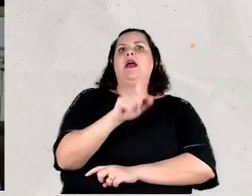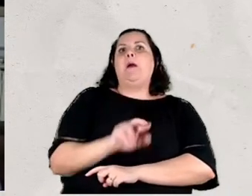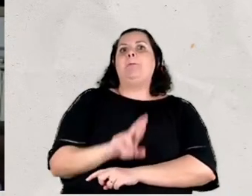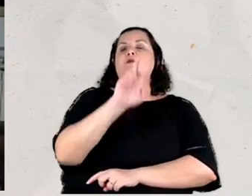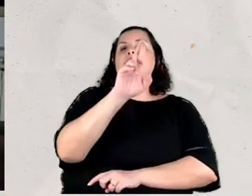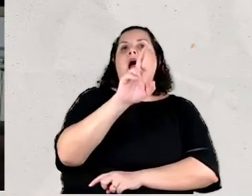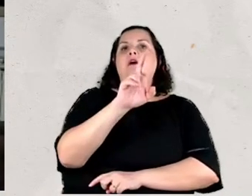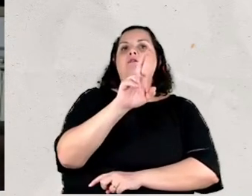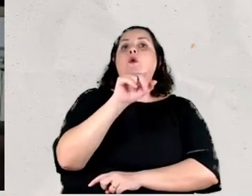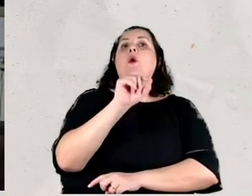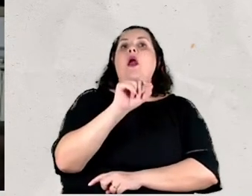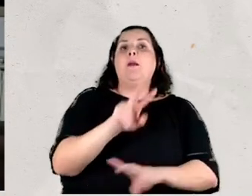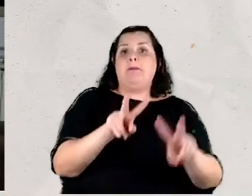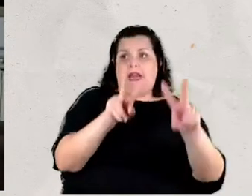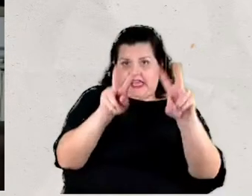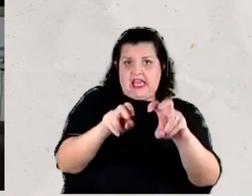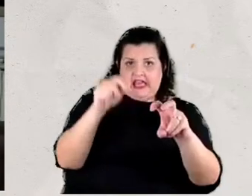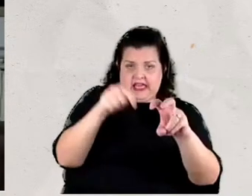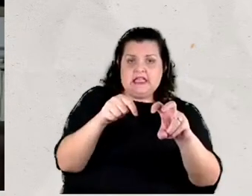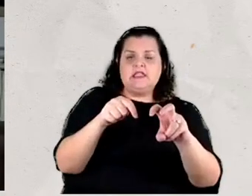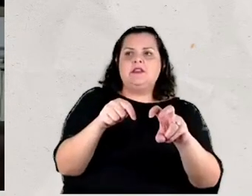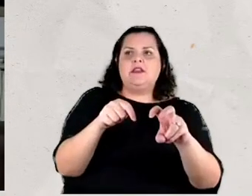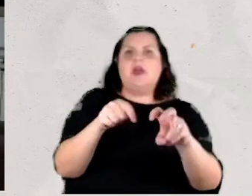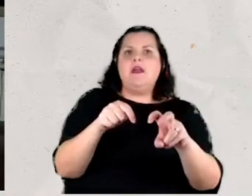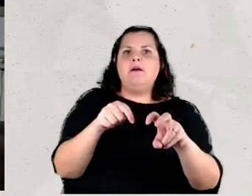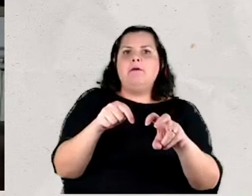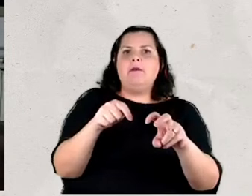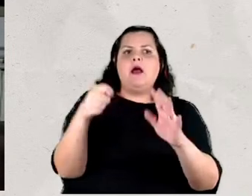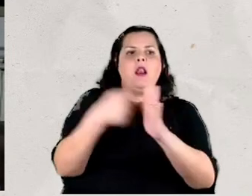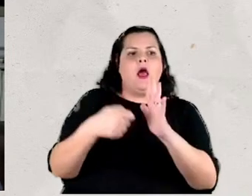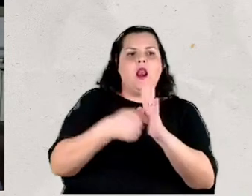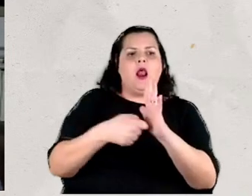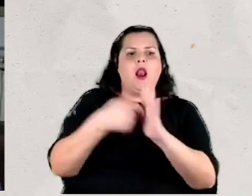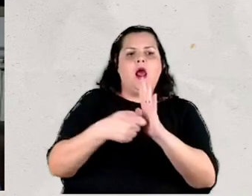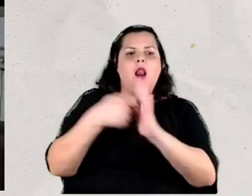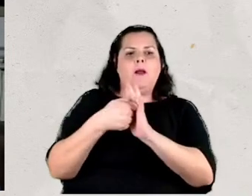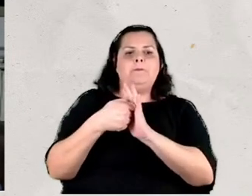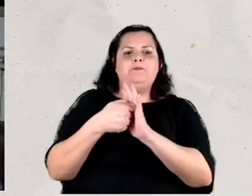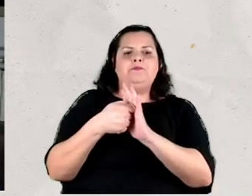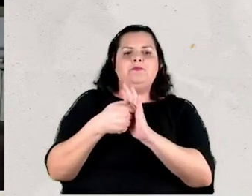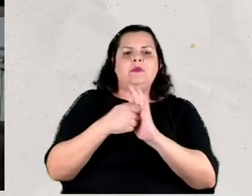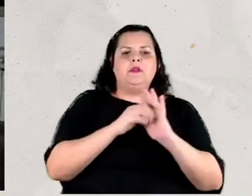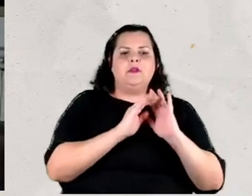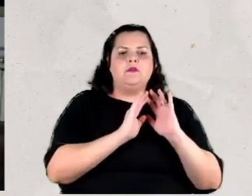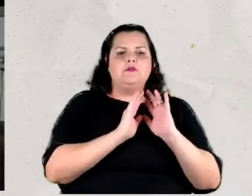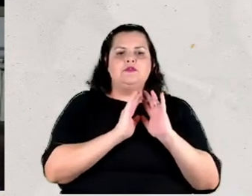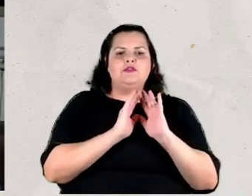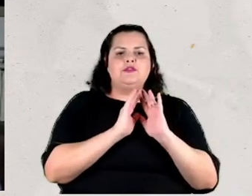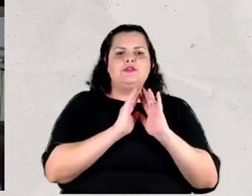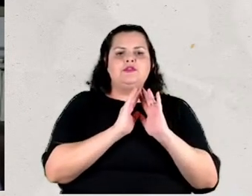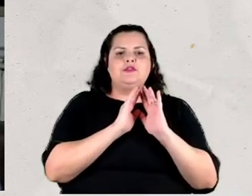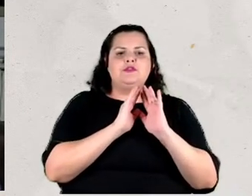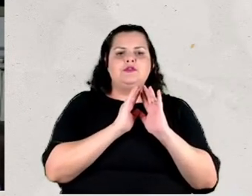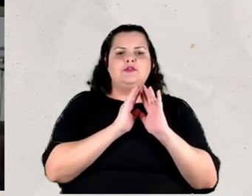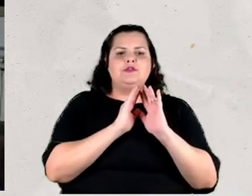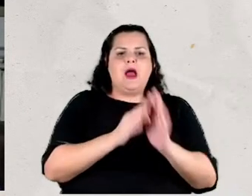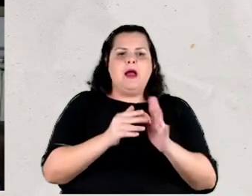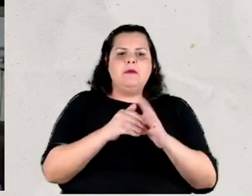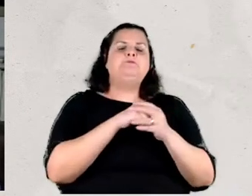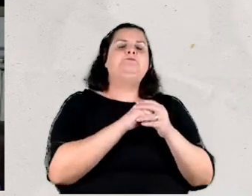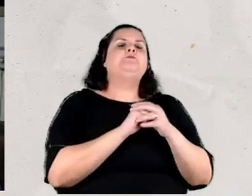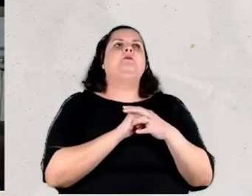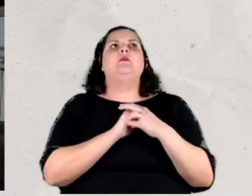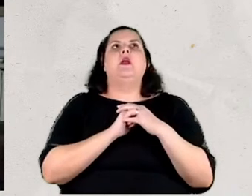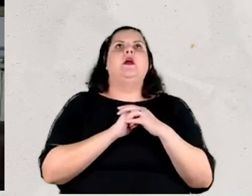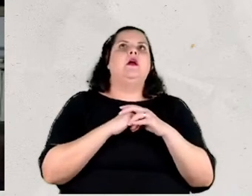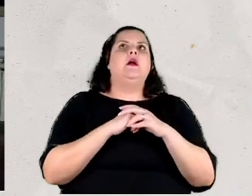years, since his legal problems, Netanyahu is no longer a credible leader. He's looking out only